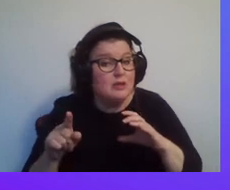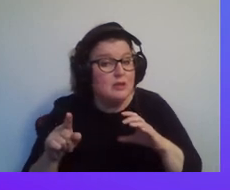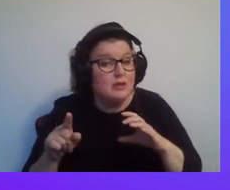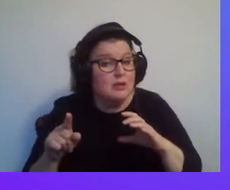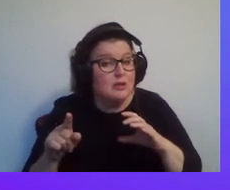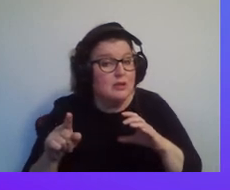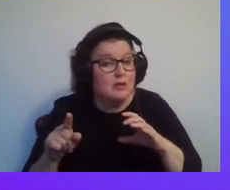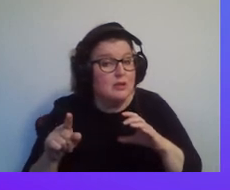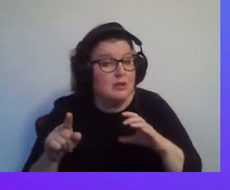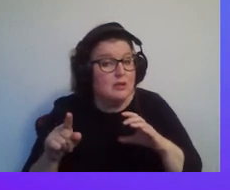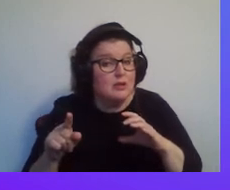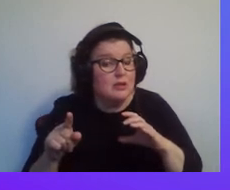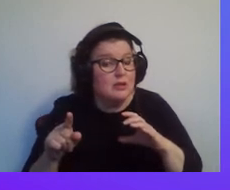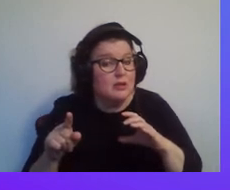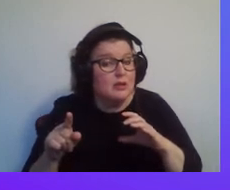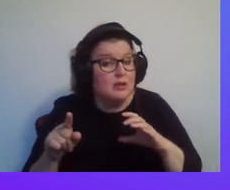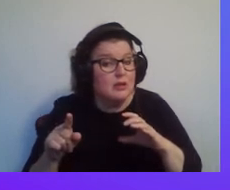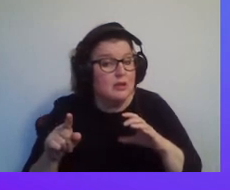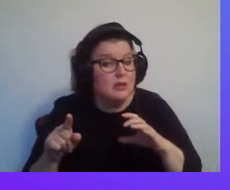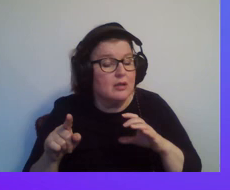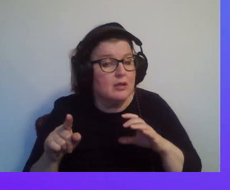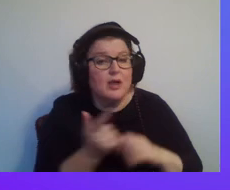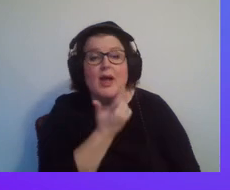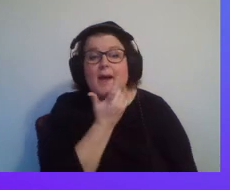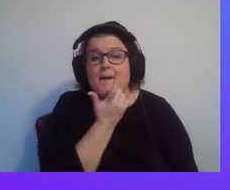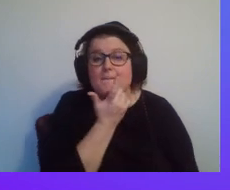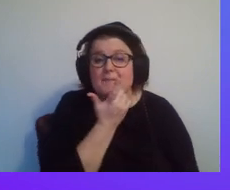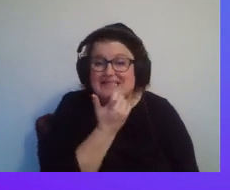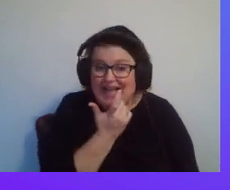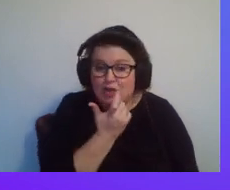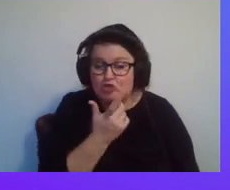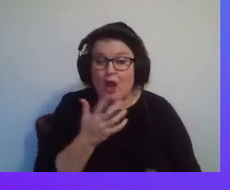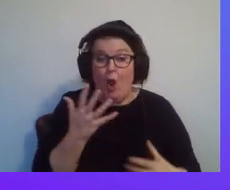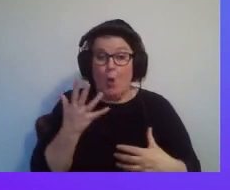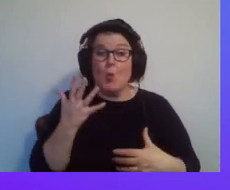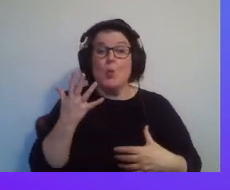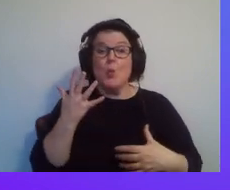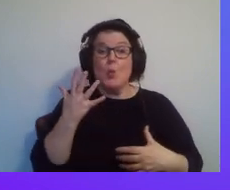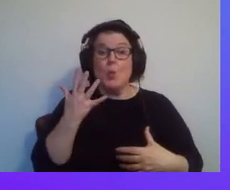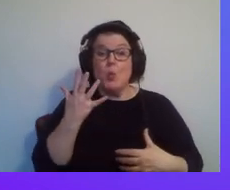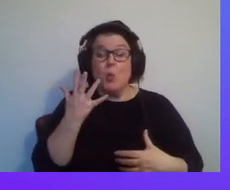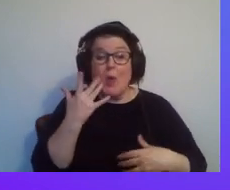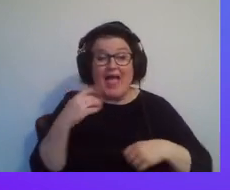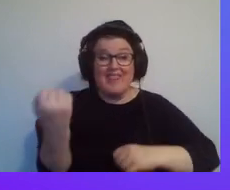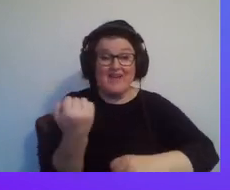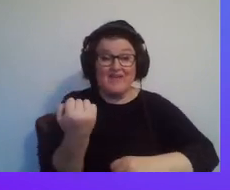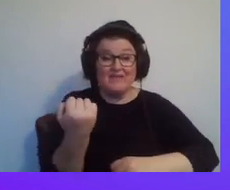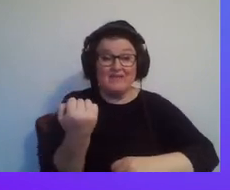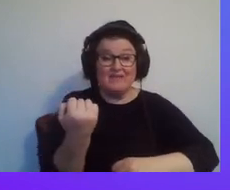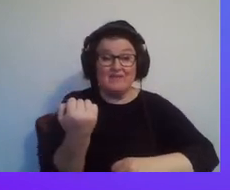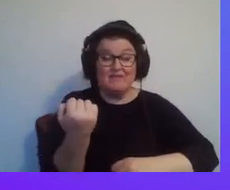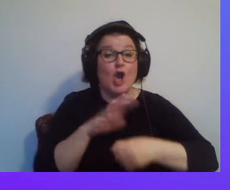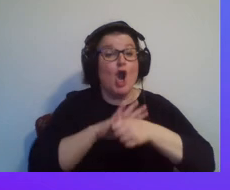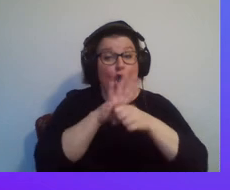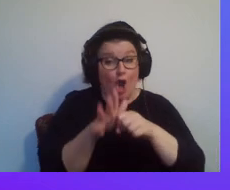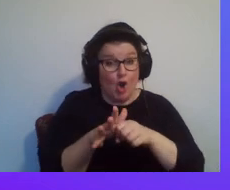So it is potentially likely that as the vaccine, as COVID